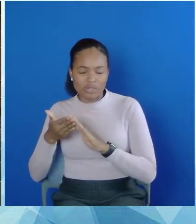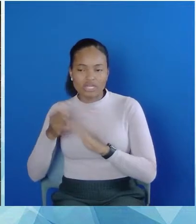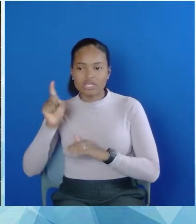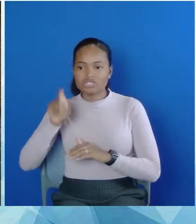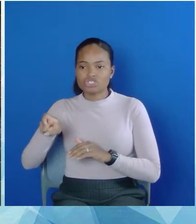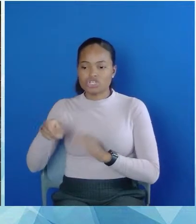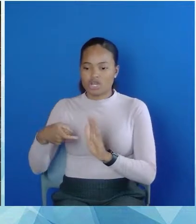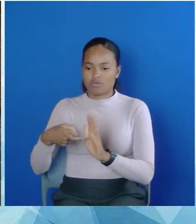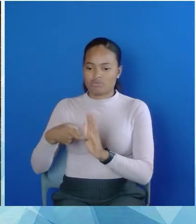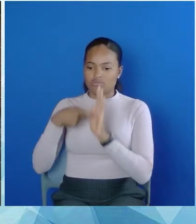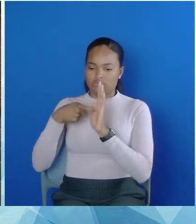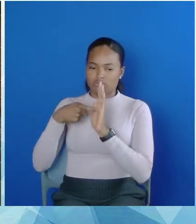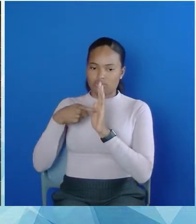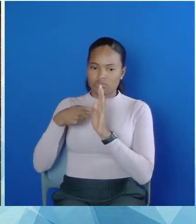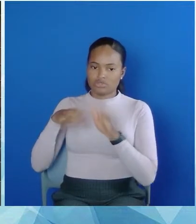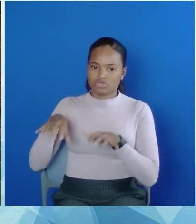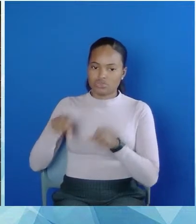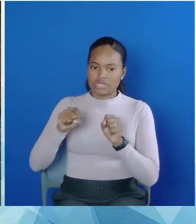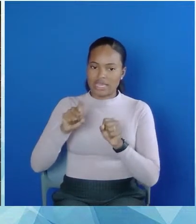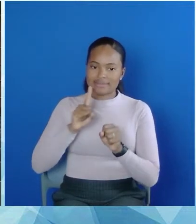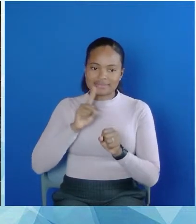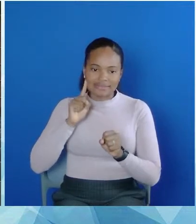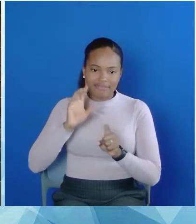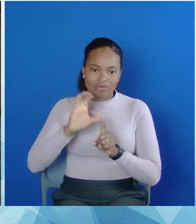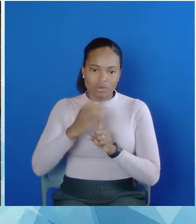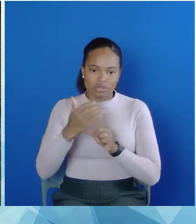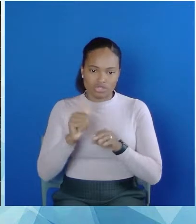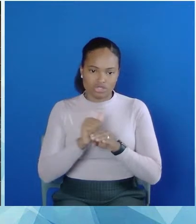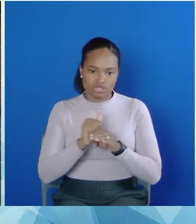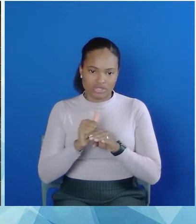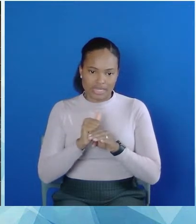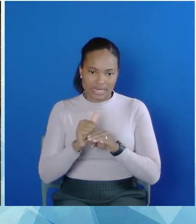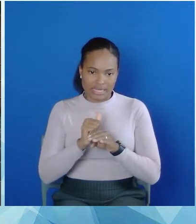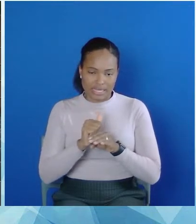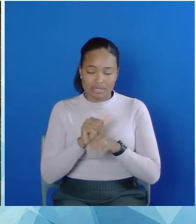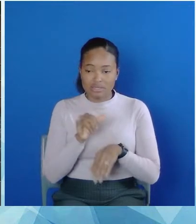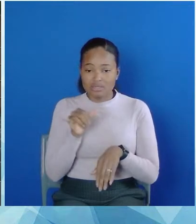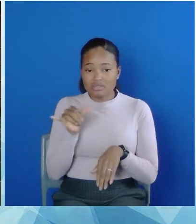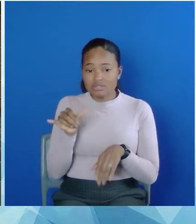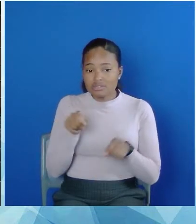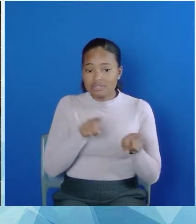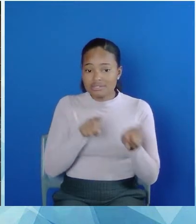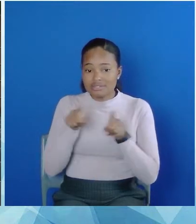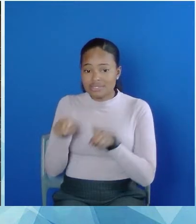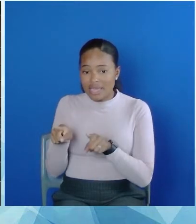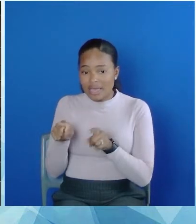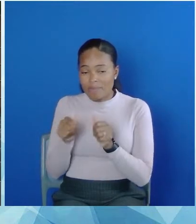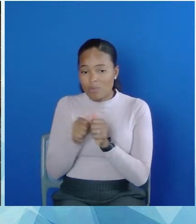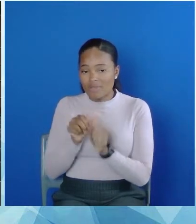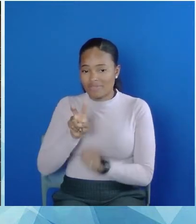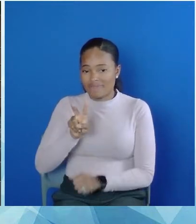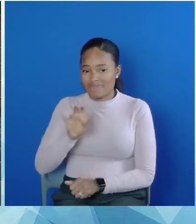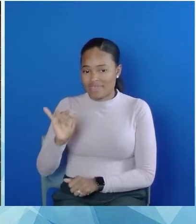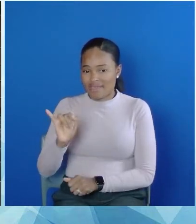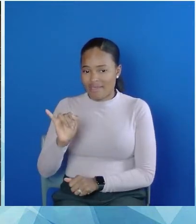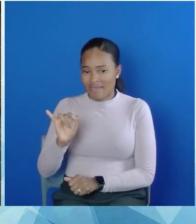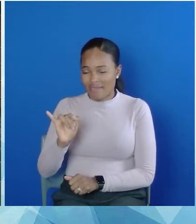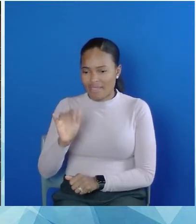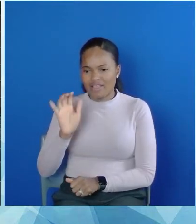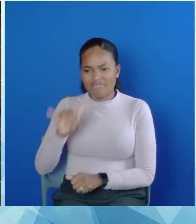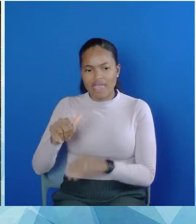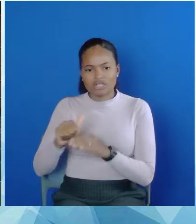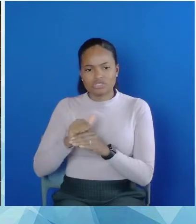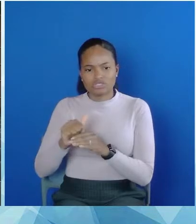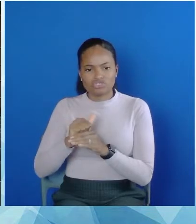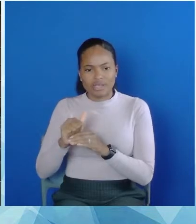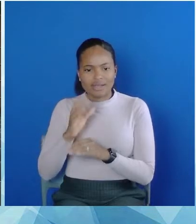culture, awareness, etc. And the same goes with VI, essentially those training experiences